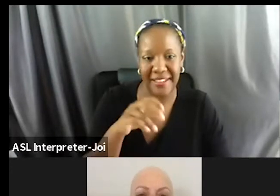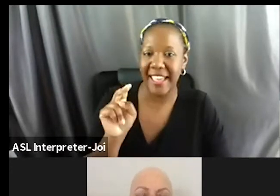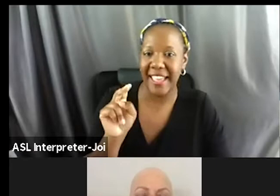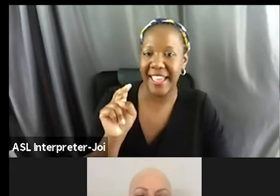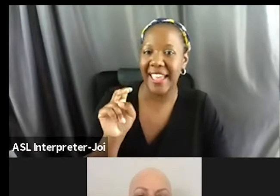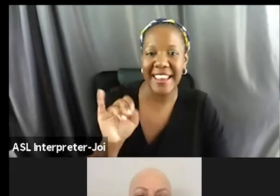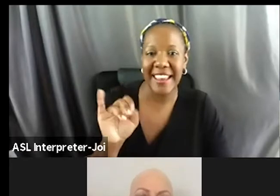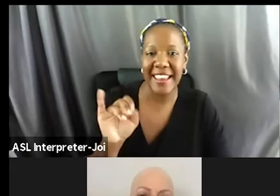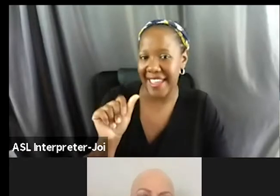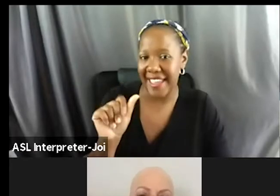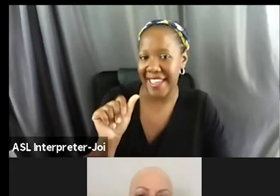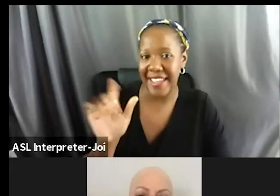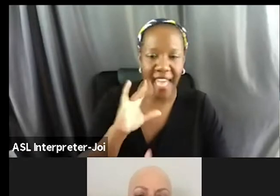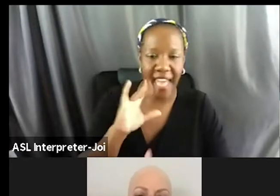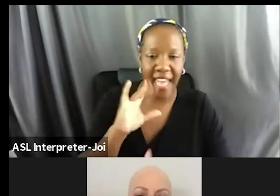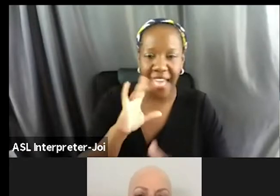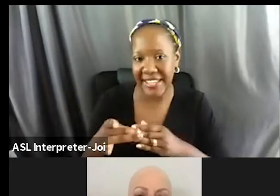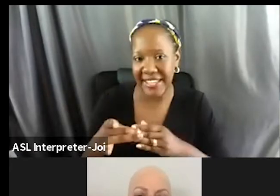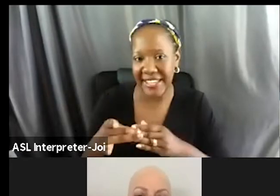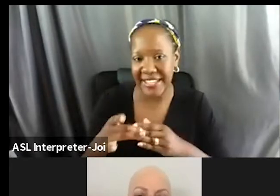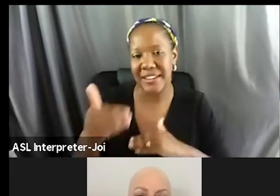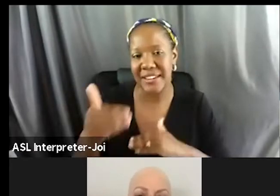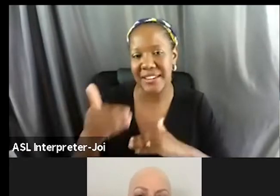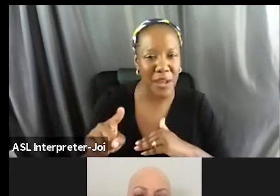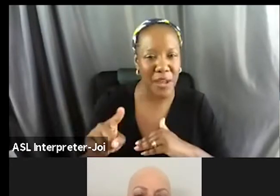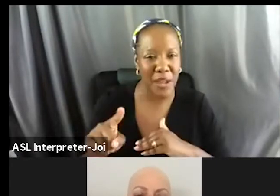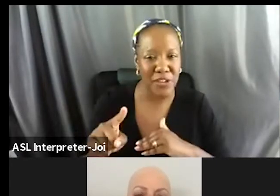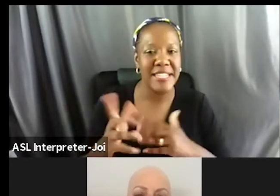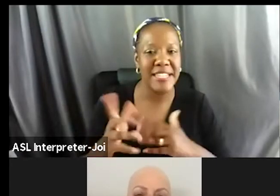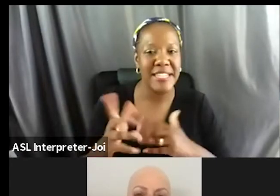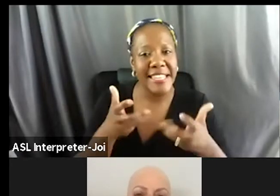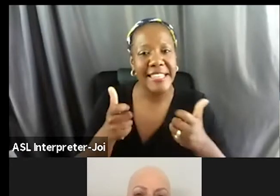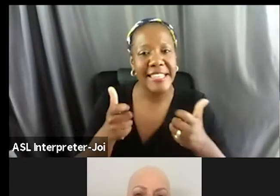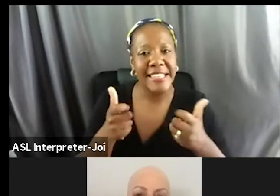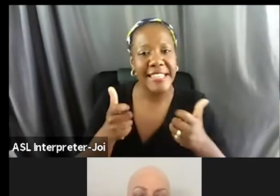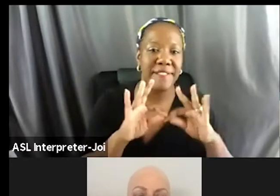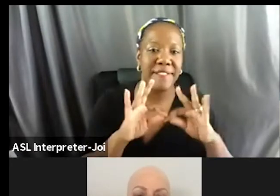is, dealing with family and friends,